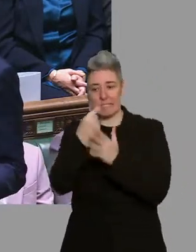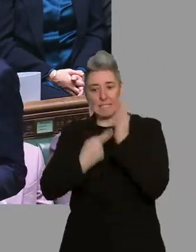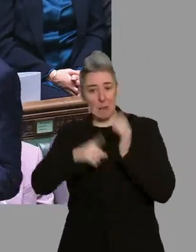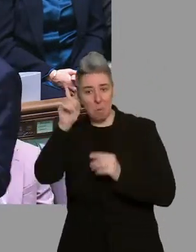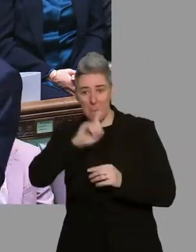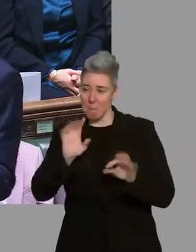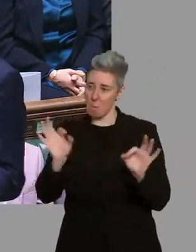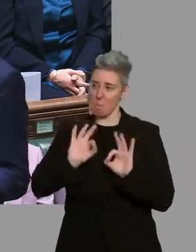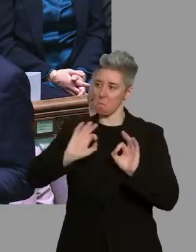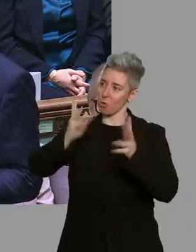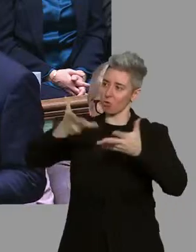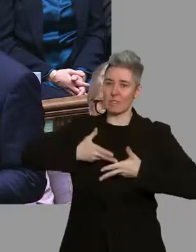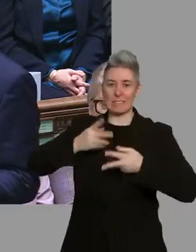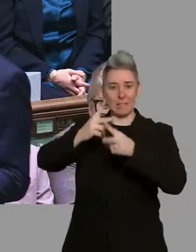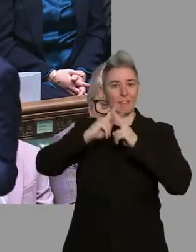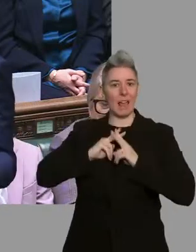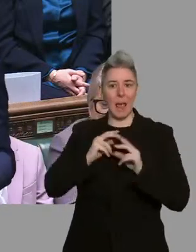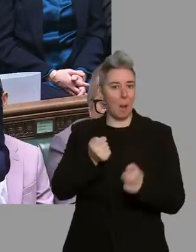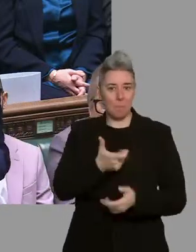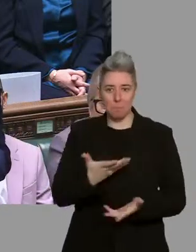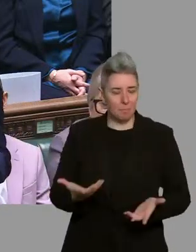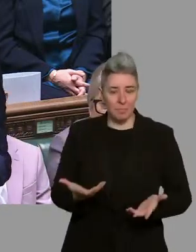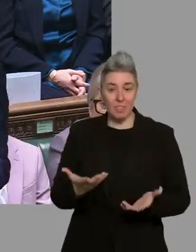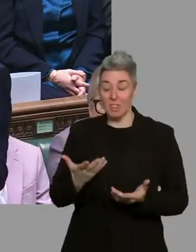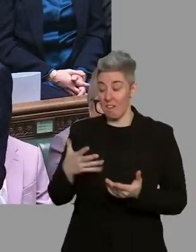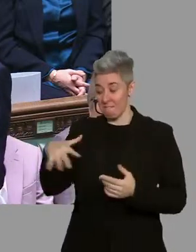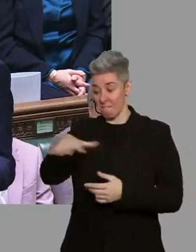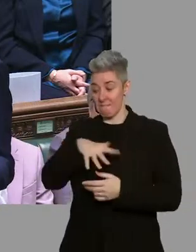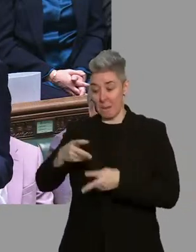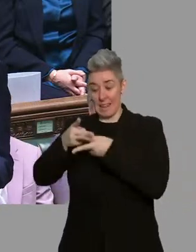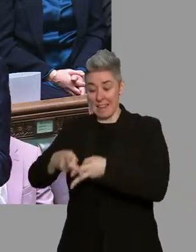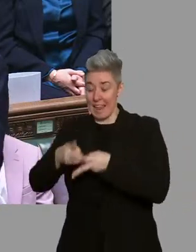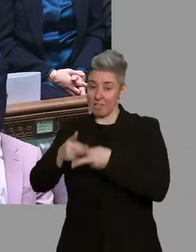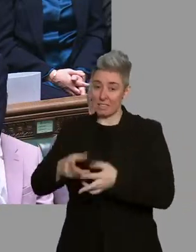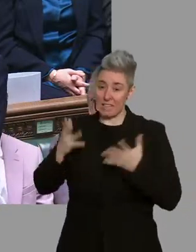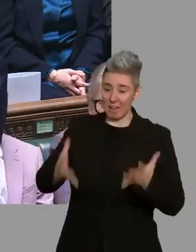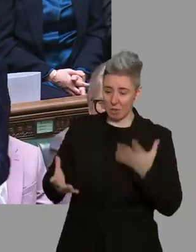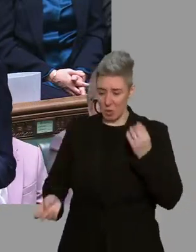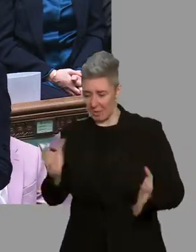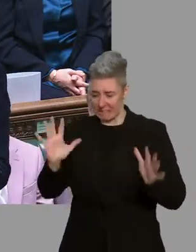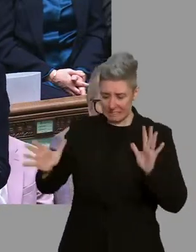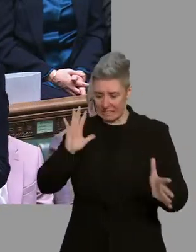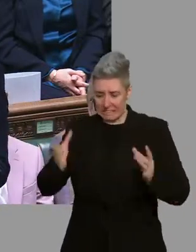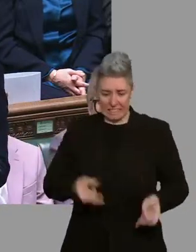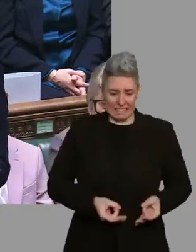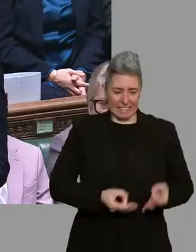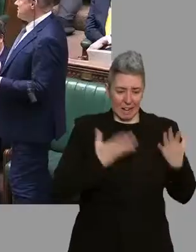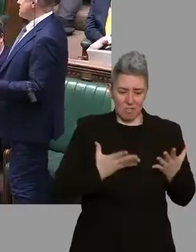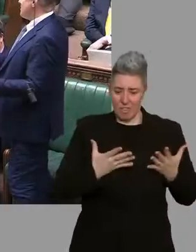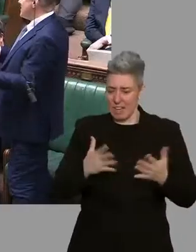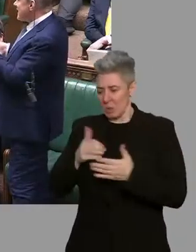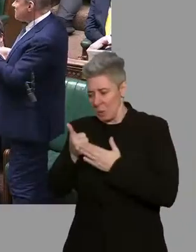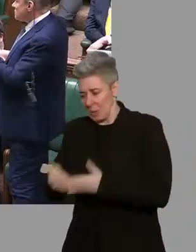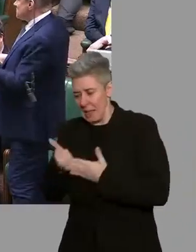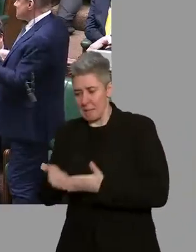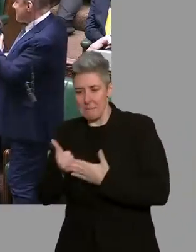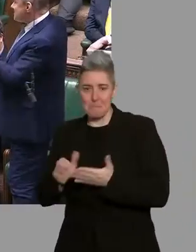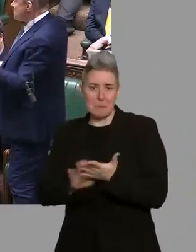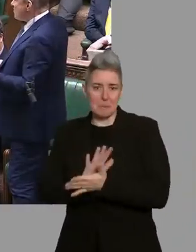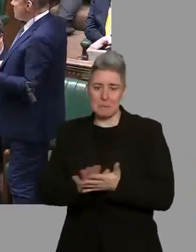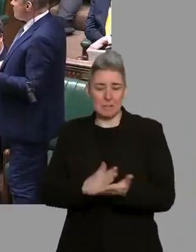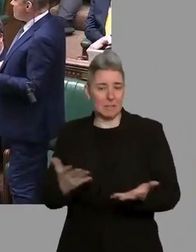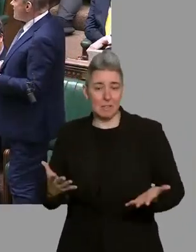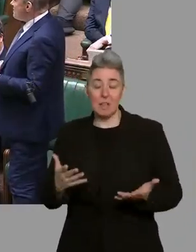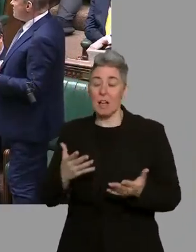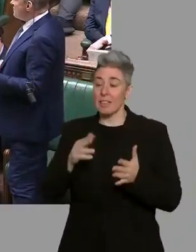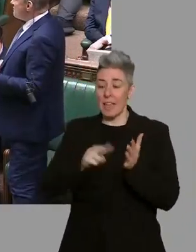huge sacrifices to fill the gap, for the NHS, where over 12,000 people are stuck in hospital beds because they can't get out of hospitals, the care